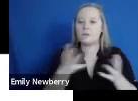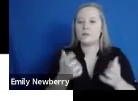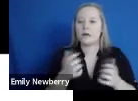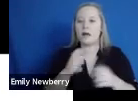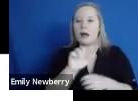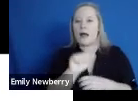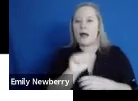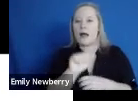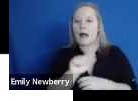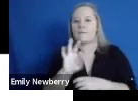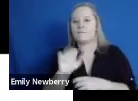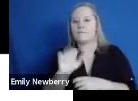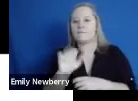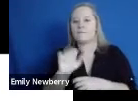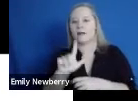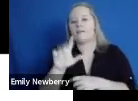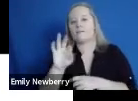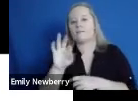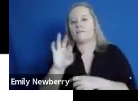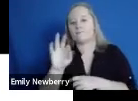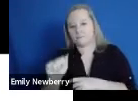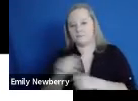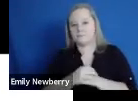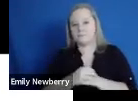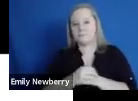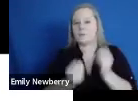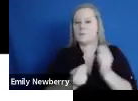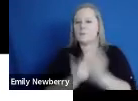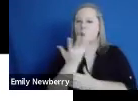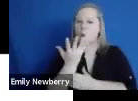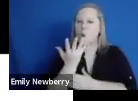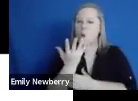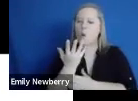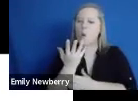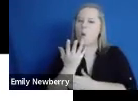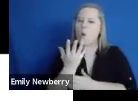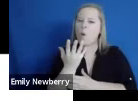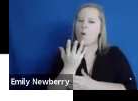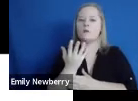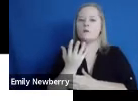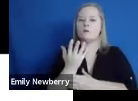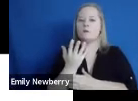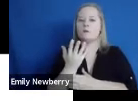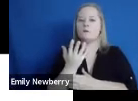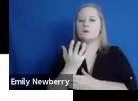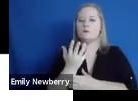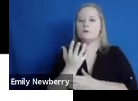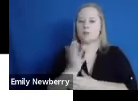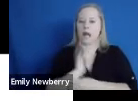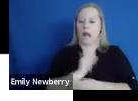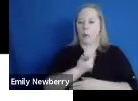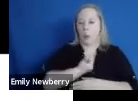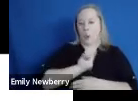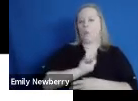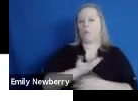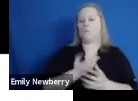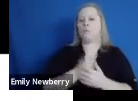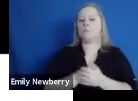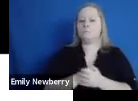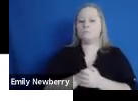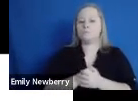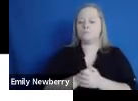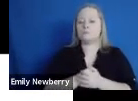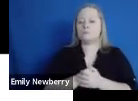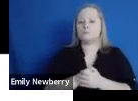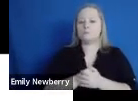alfalfa. So we do grow and we grow our own alfalfa for